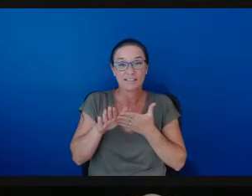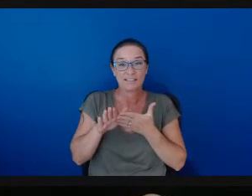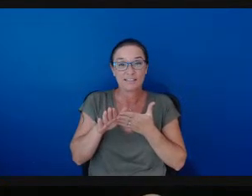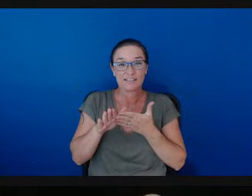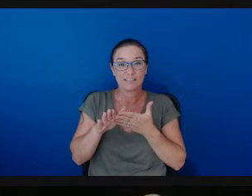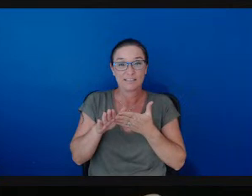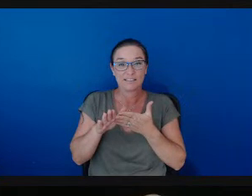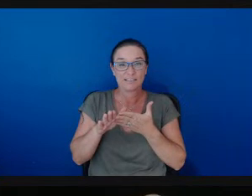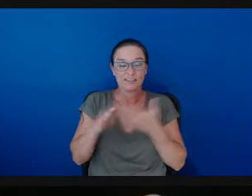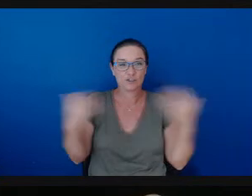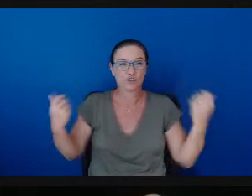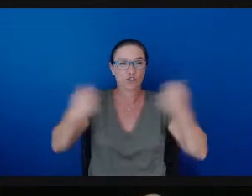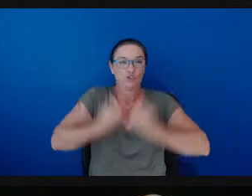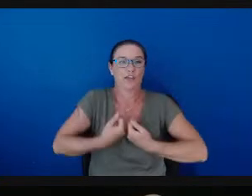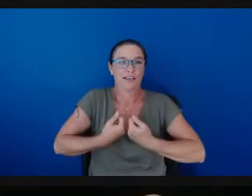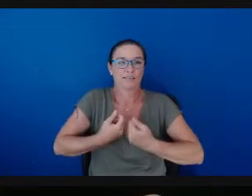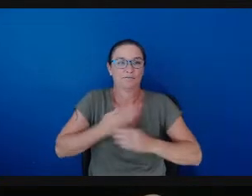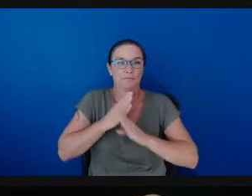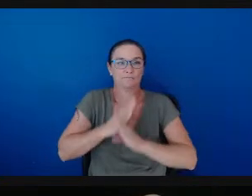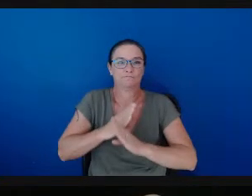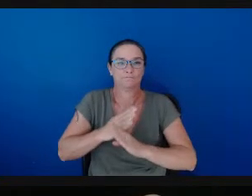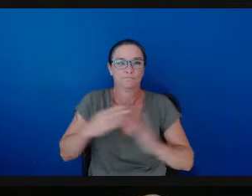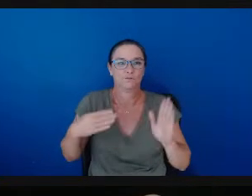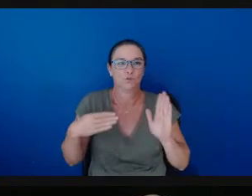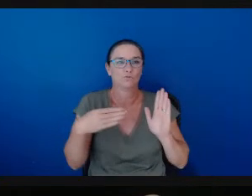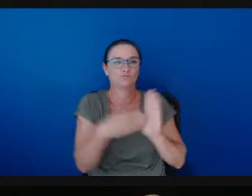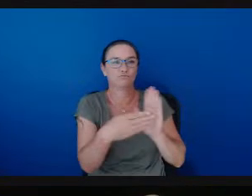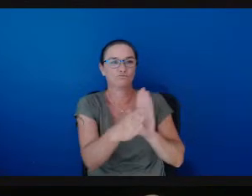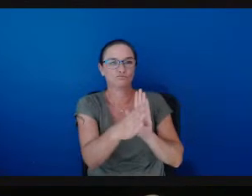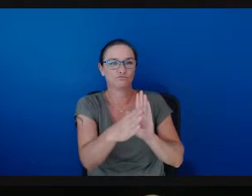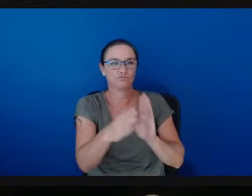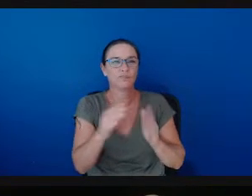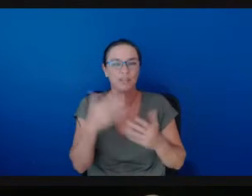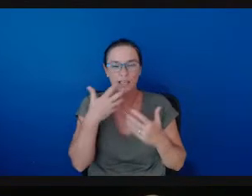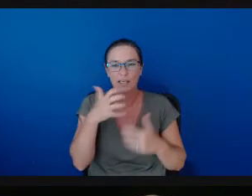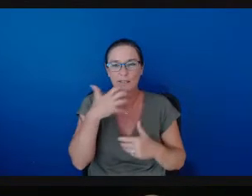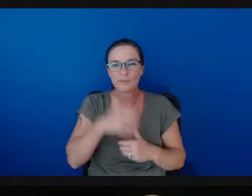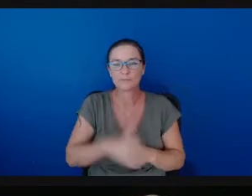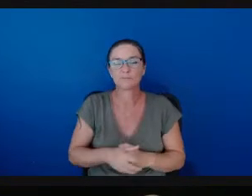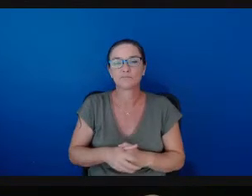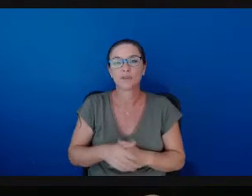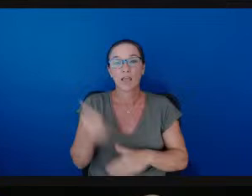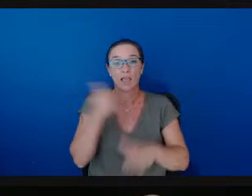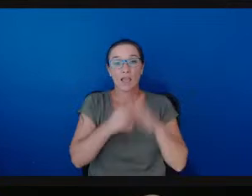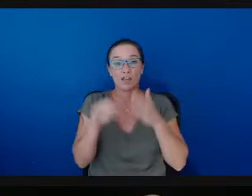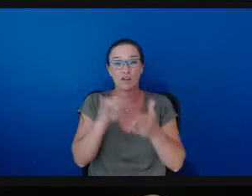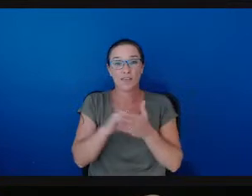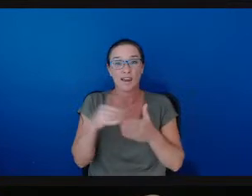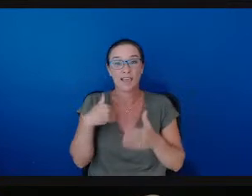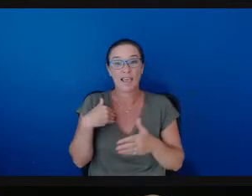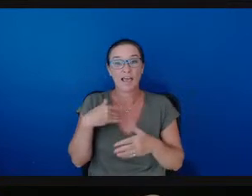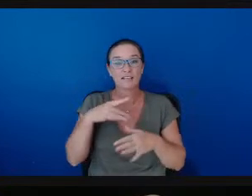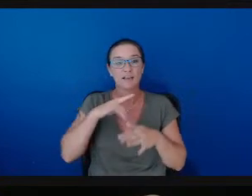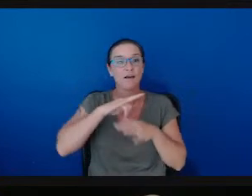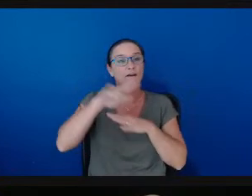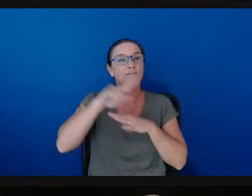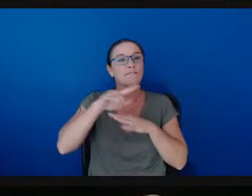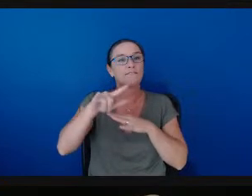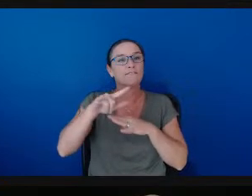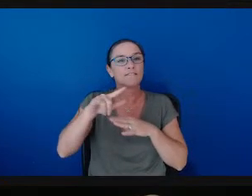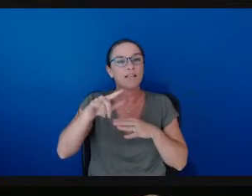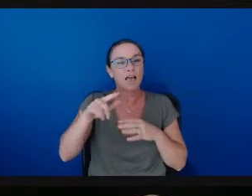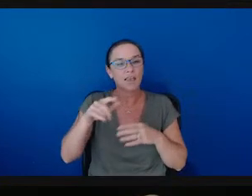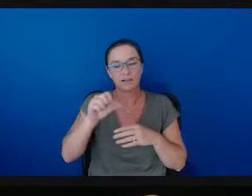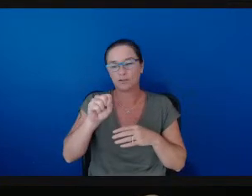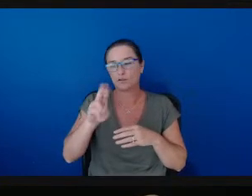aluminum coat on as well to reflect that heat from his torso there. Underneath all that, he's wearing that Nomex flight suit because he got here in a helicopter.